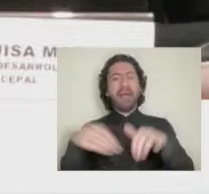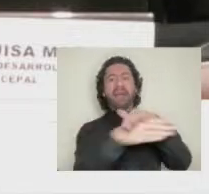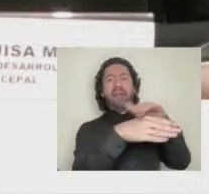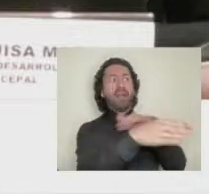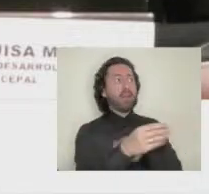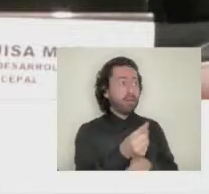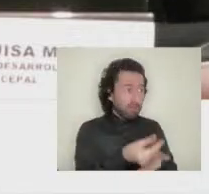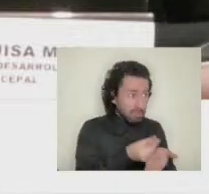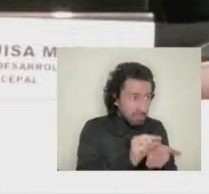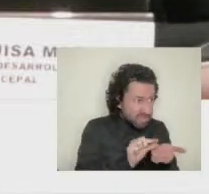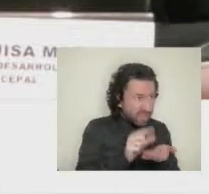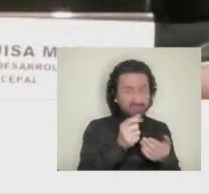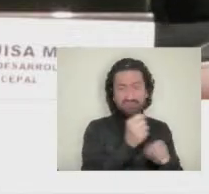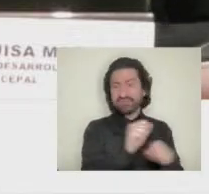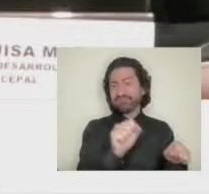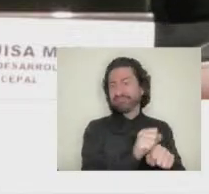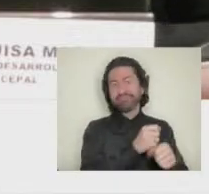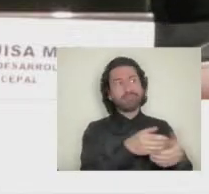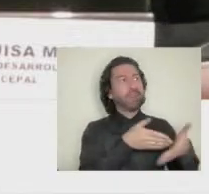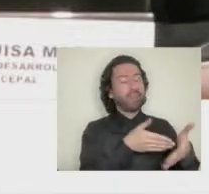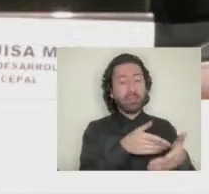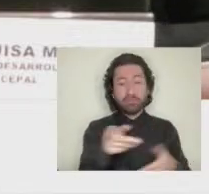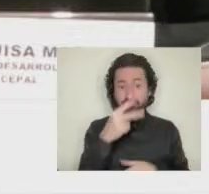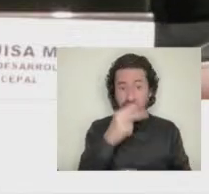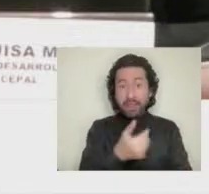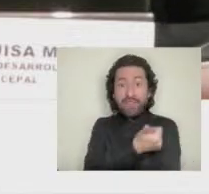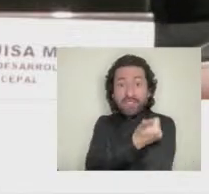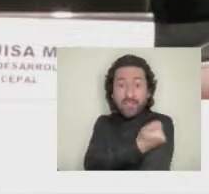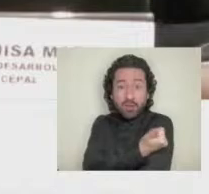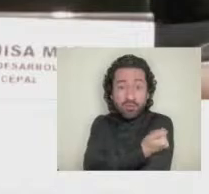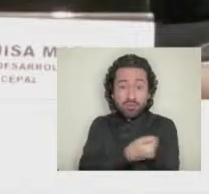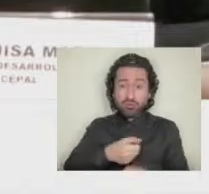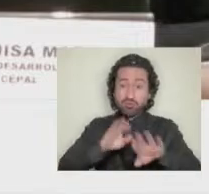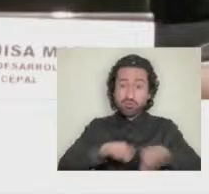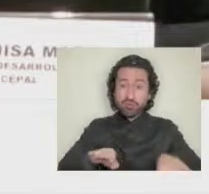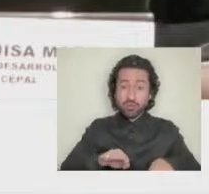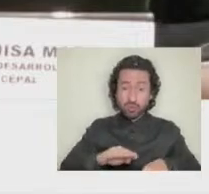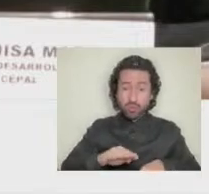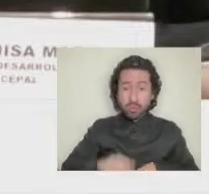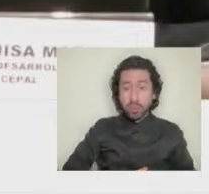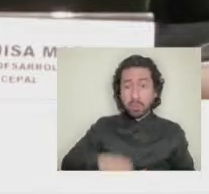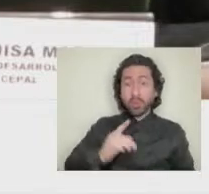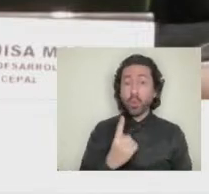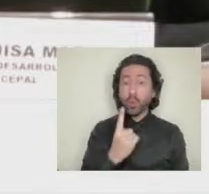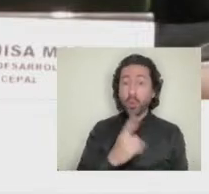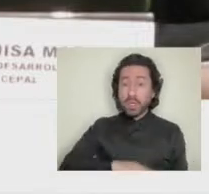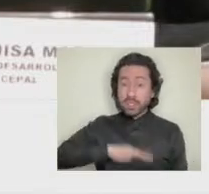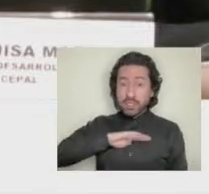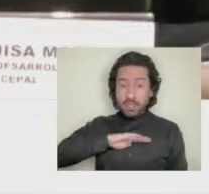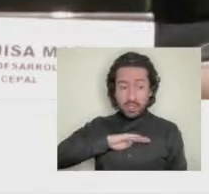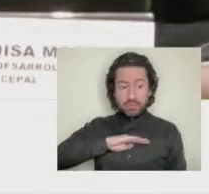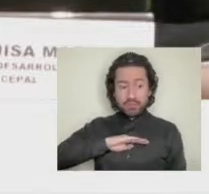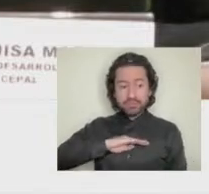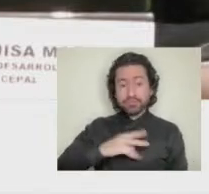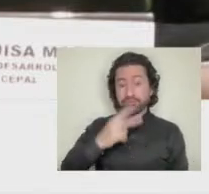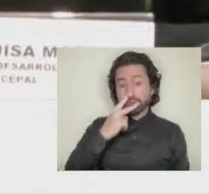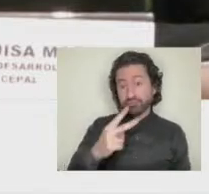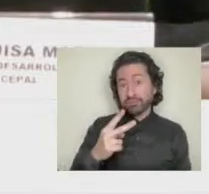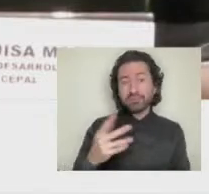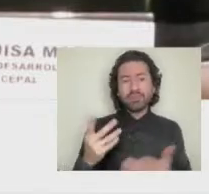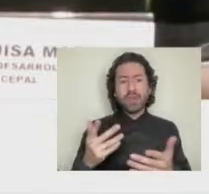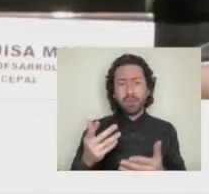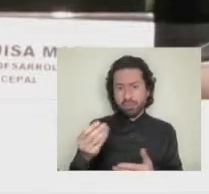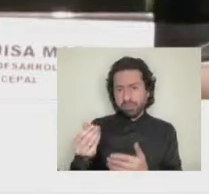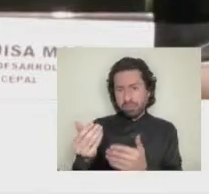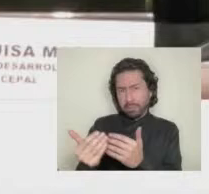at income, you can see the different coverage with regard to vaccination, immunization